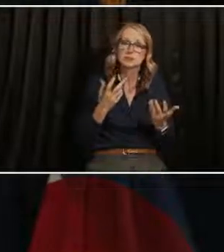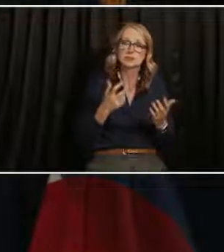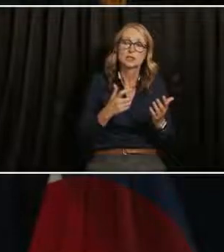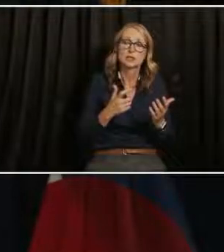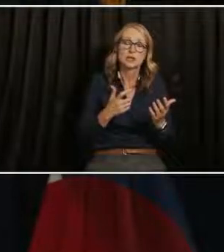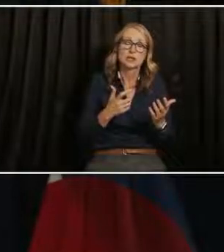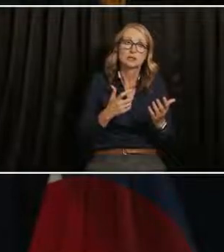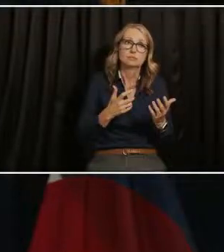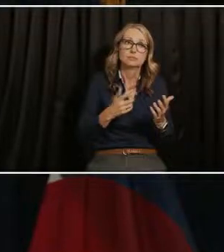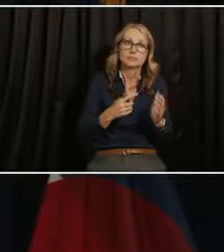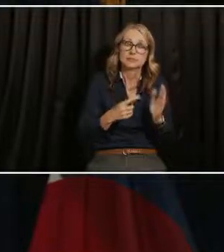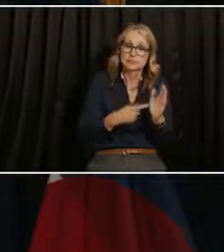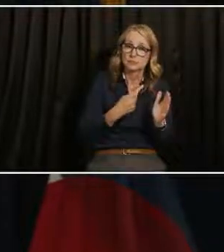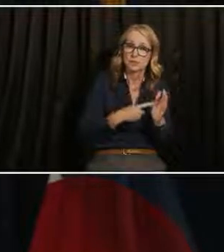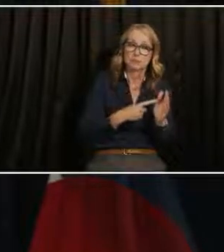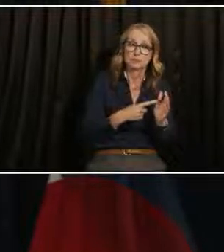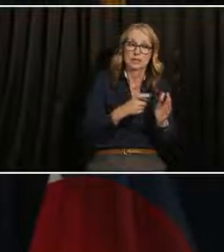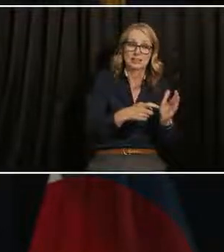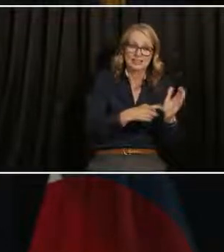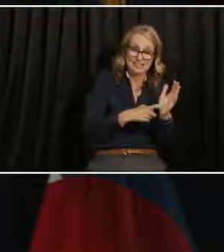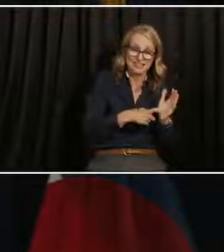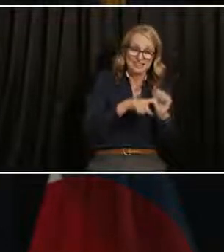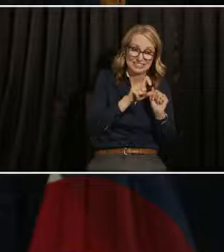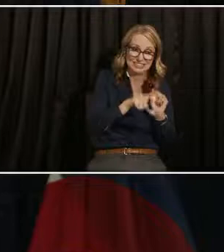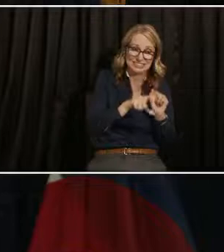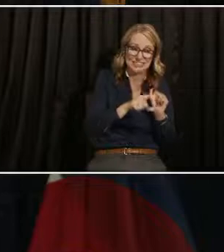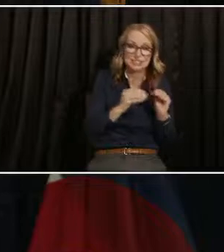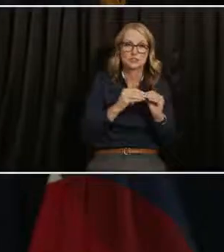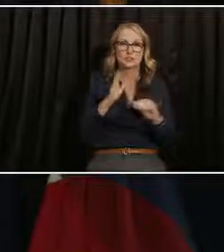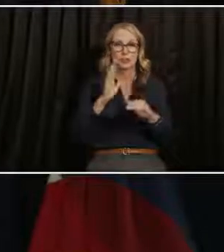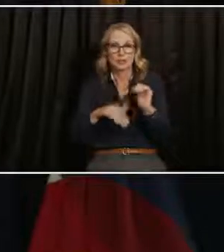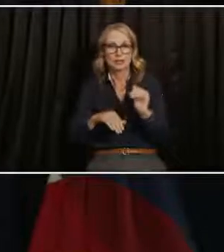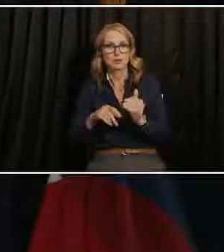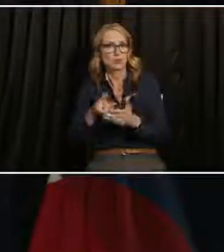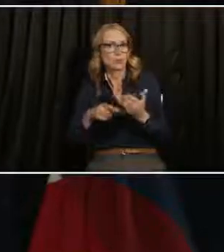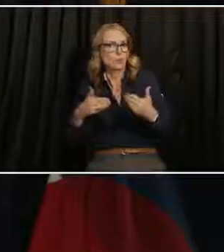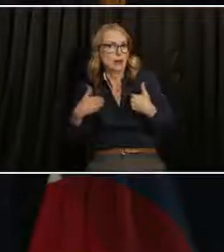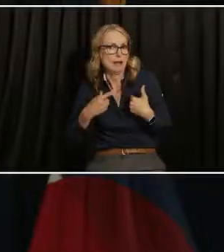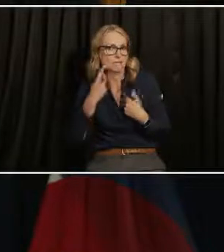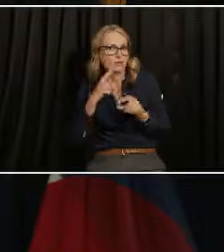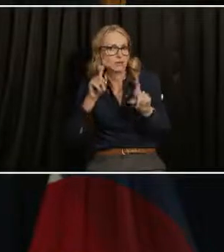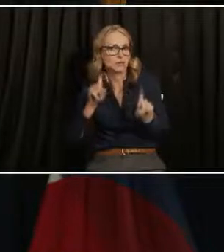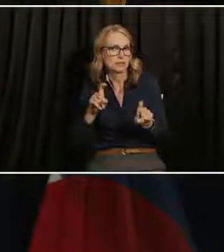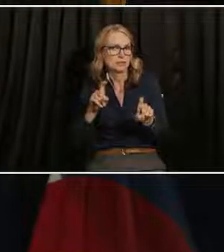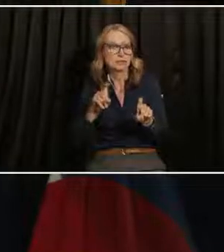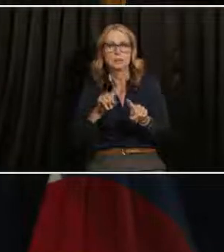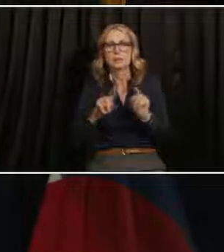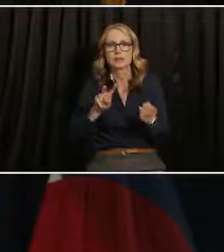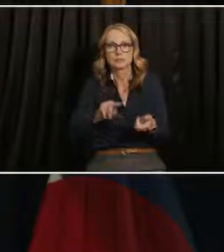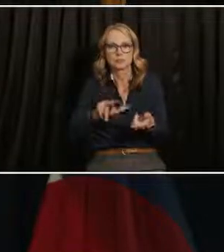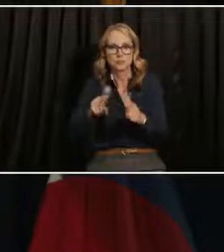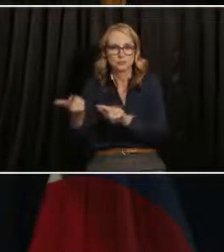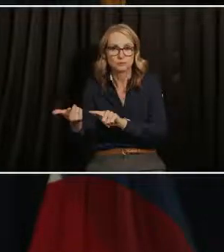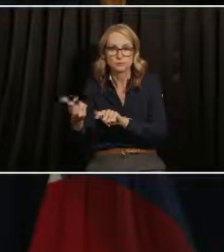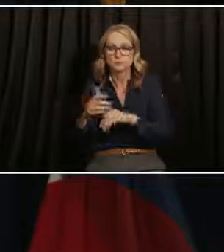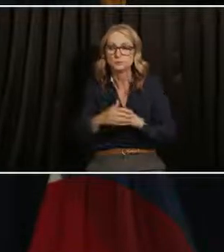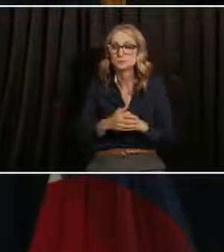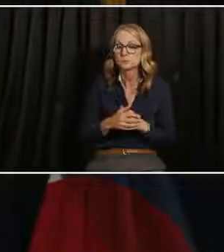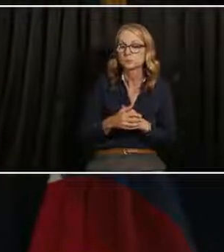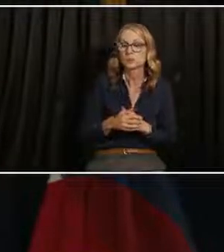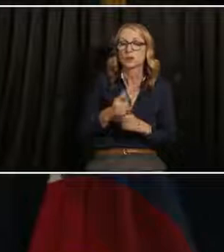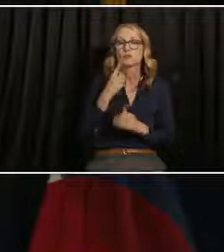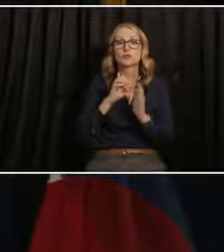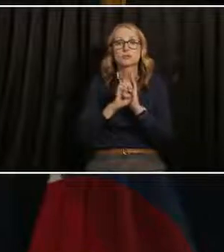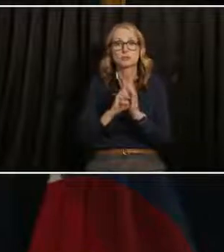than demand. And we always seem like we're chasing where it was. Right now, I'll give you an example. In the schools, we have